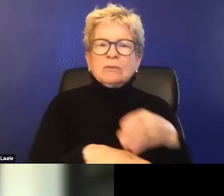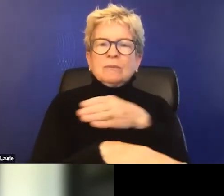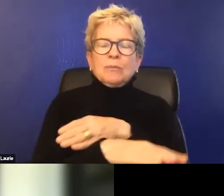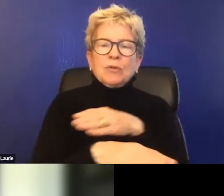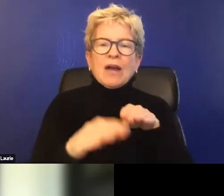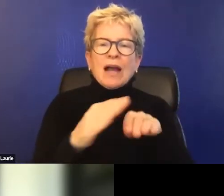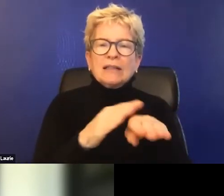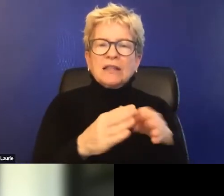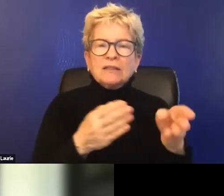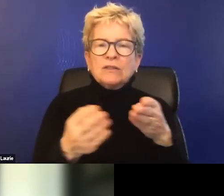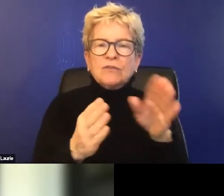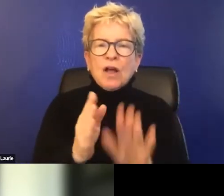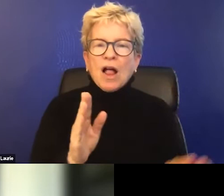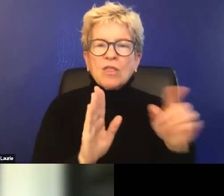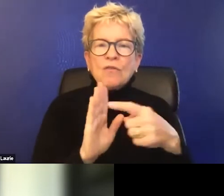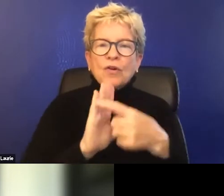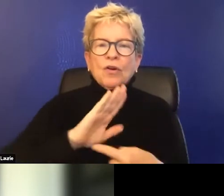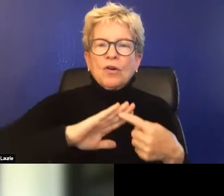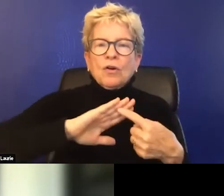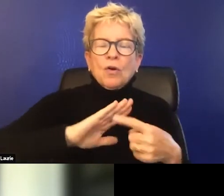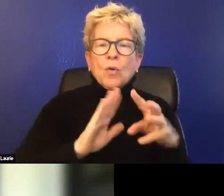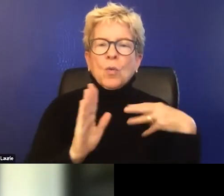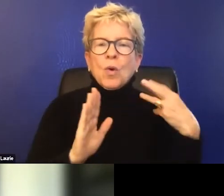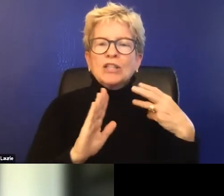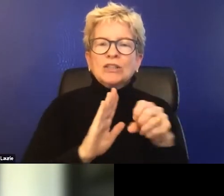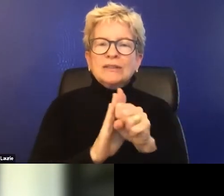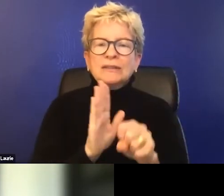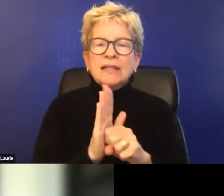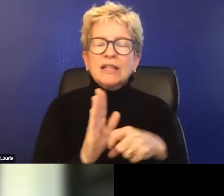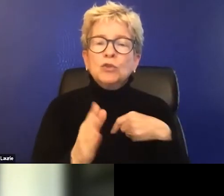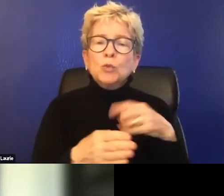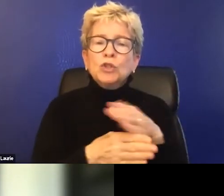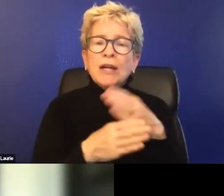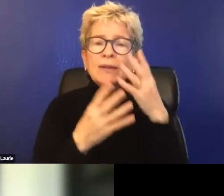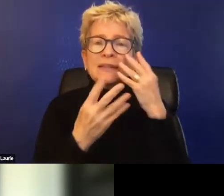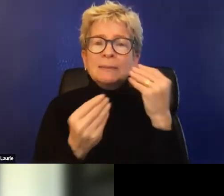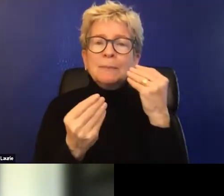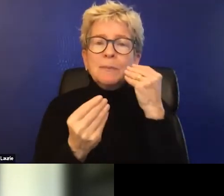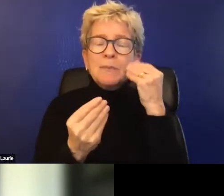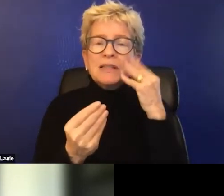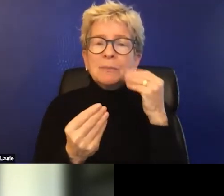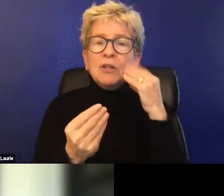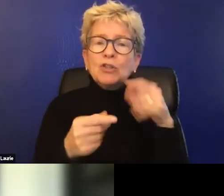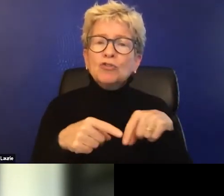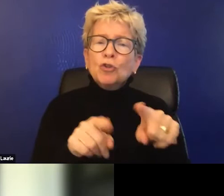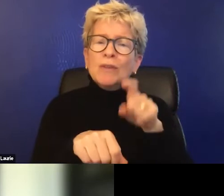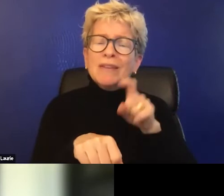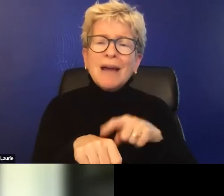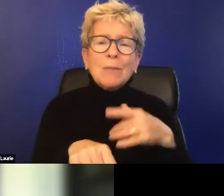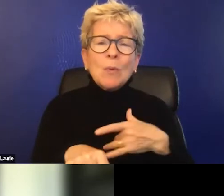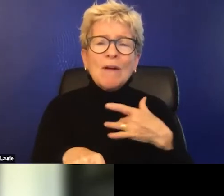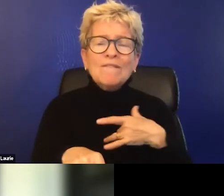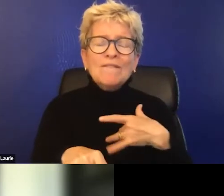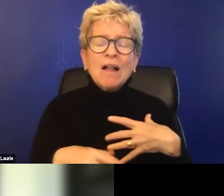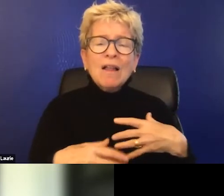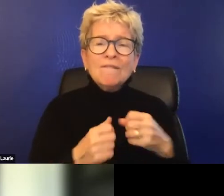state. To share experiences in our lives when we felt most vulnerable and maybe even broken is an act of